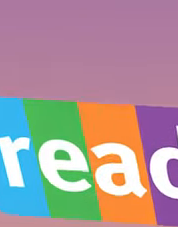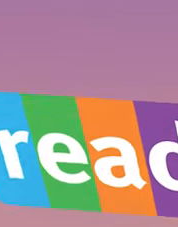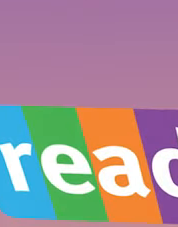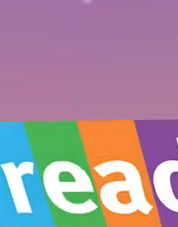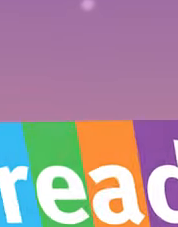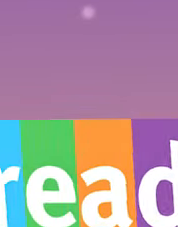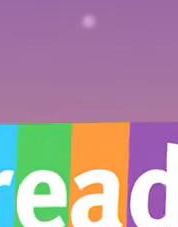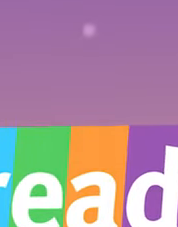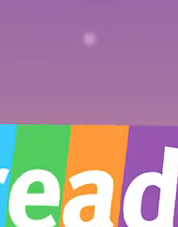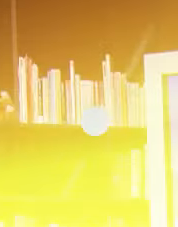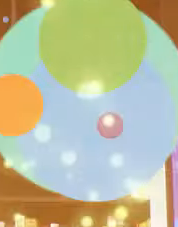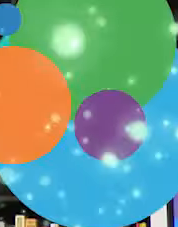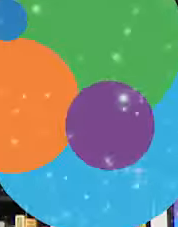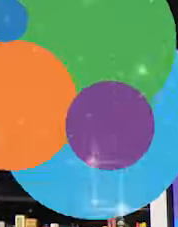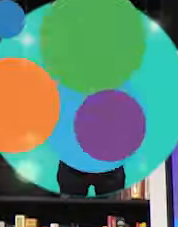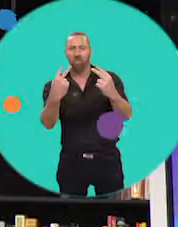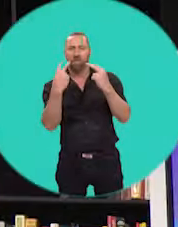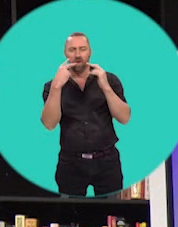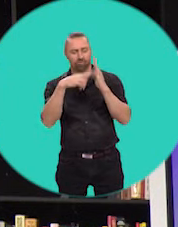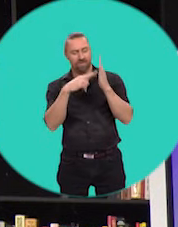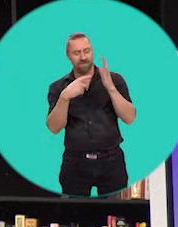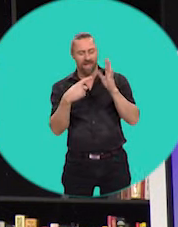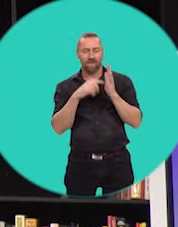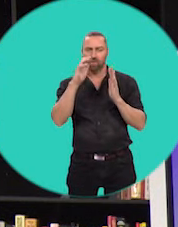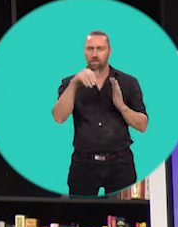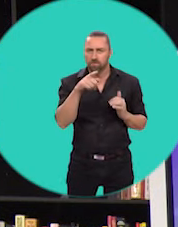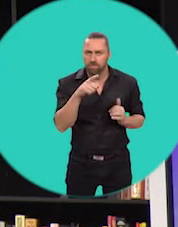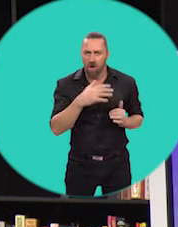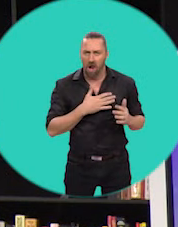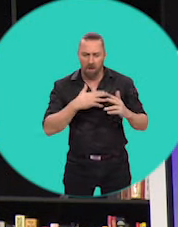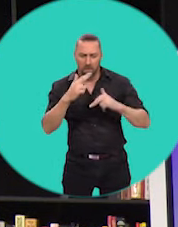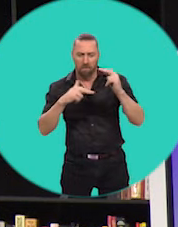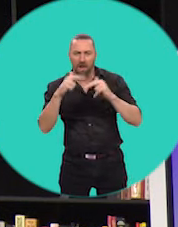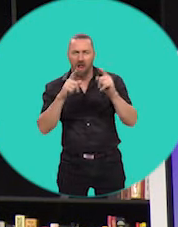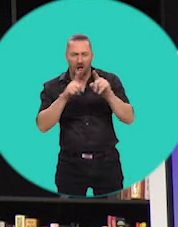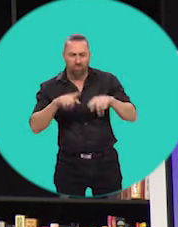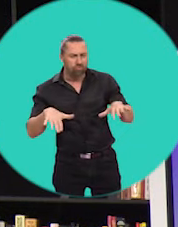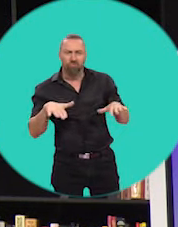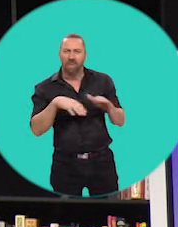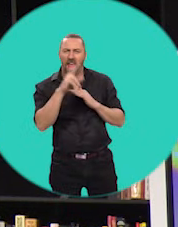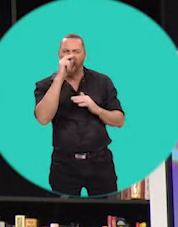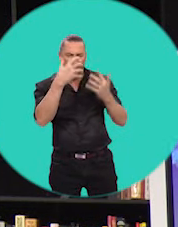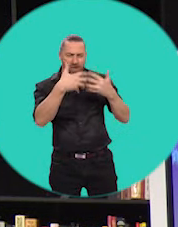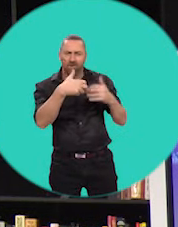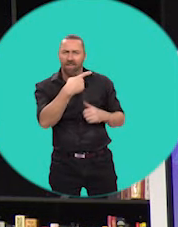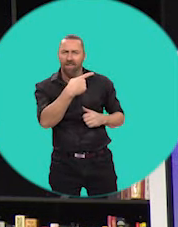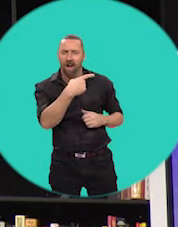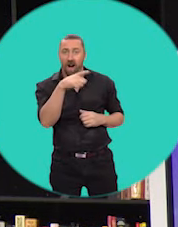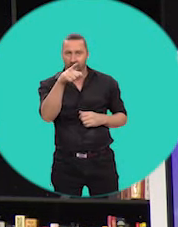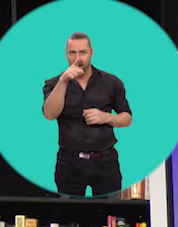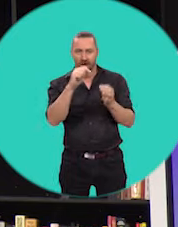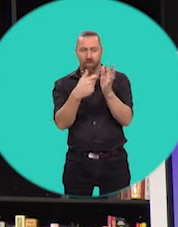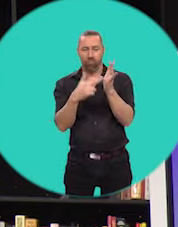Reading at Home TV. Welcome back to Reading at Home. Would you like to build something like the kids did in The Young Engineers?